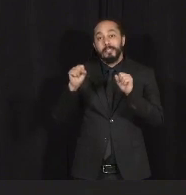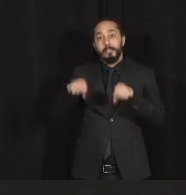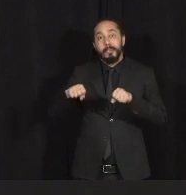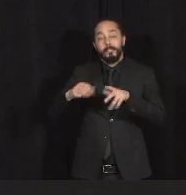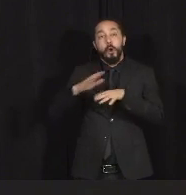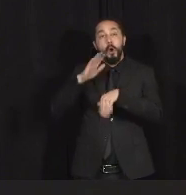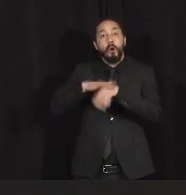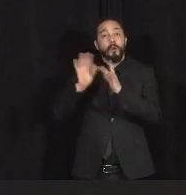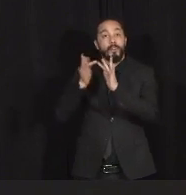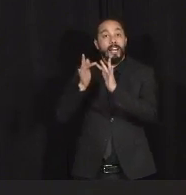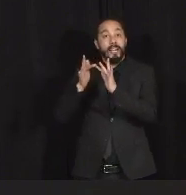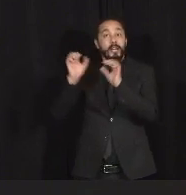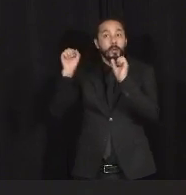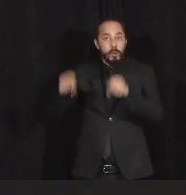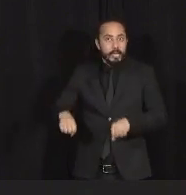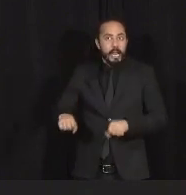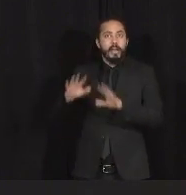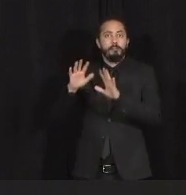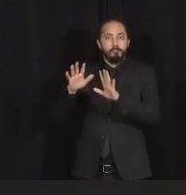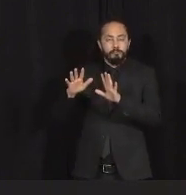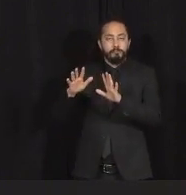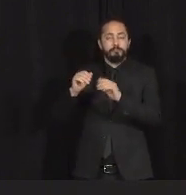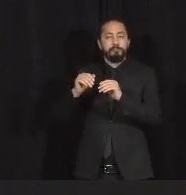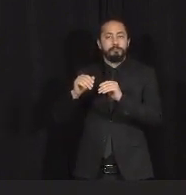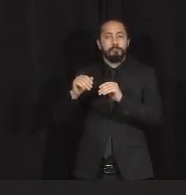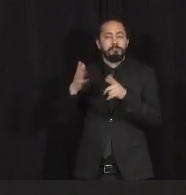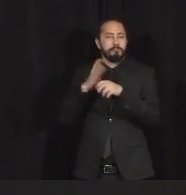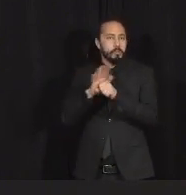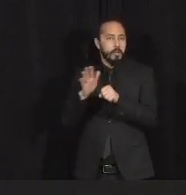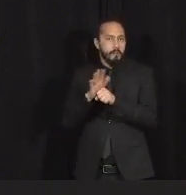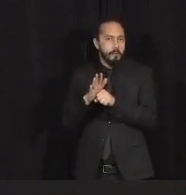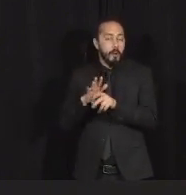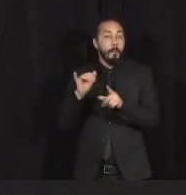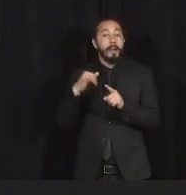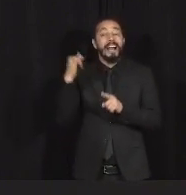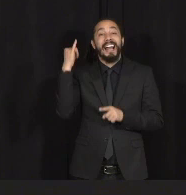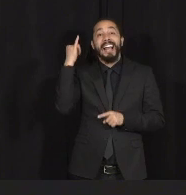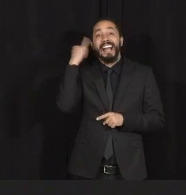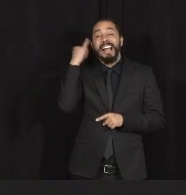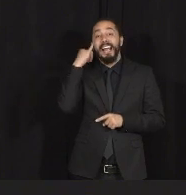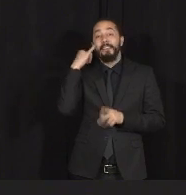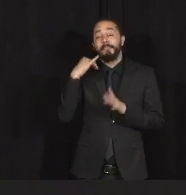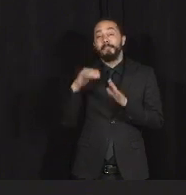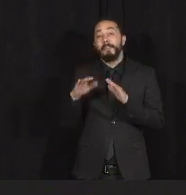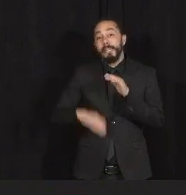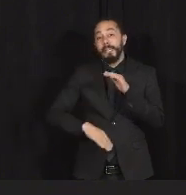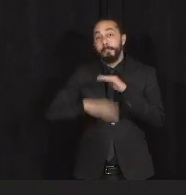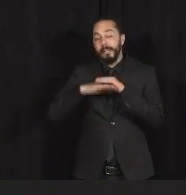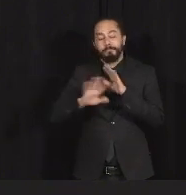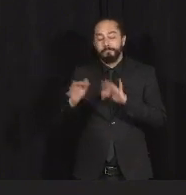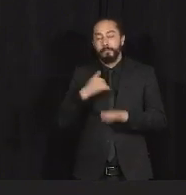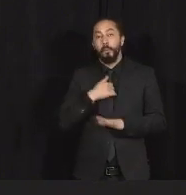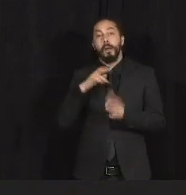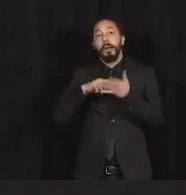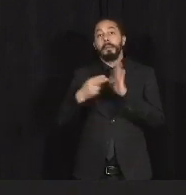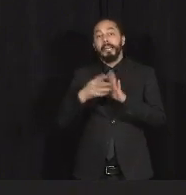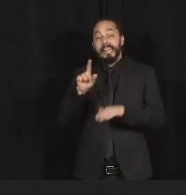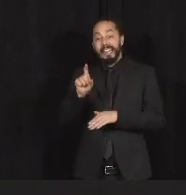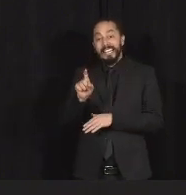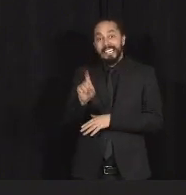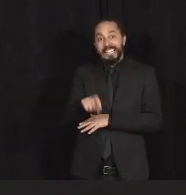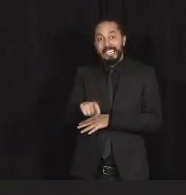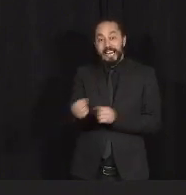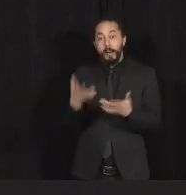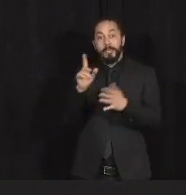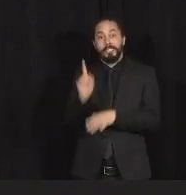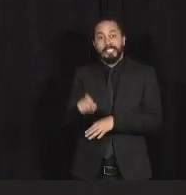if the capacity was to spike, or the need, pardon me, was to spike, that becomes very difficult for us, difficult to project. And so what we do,